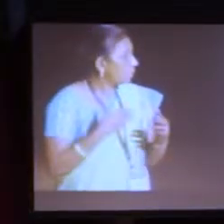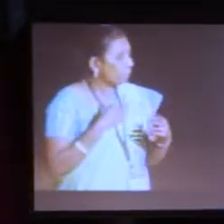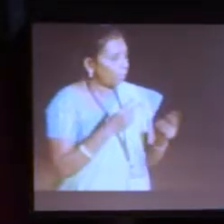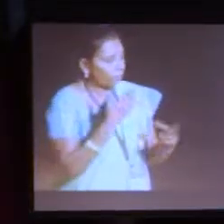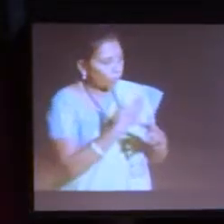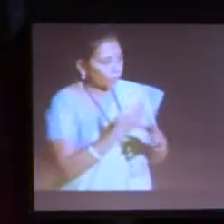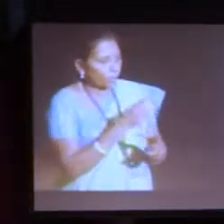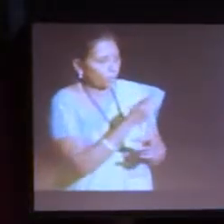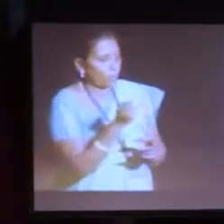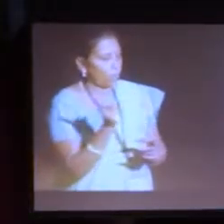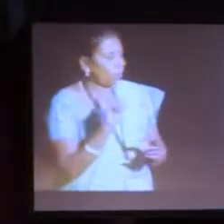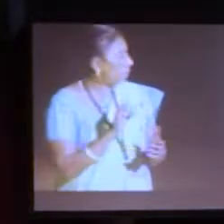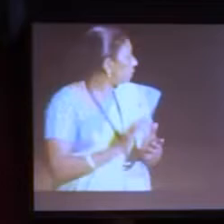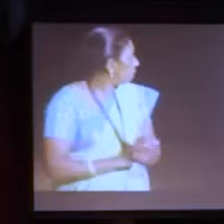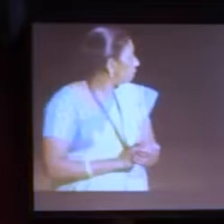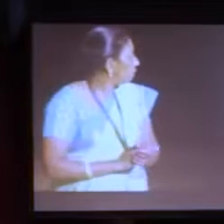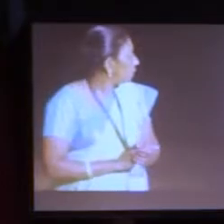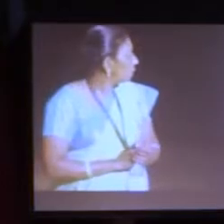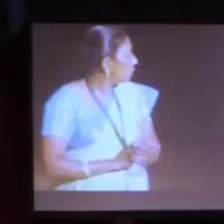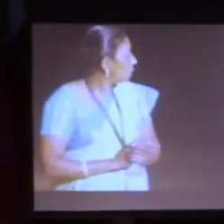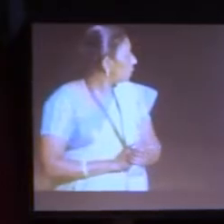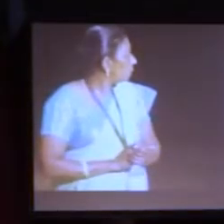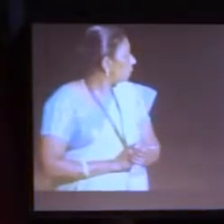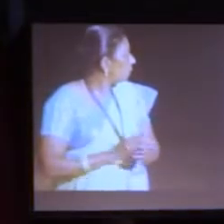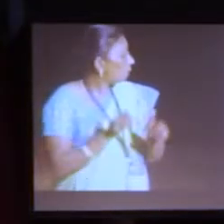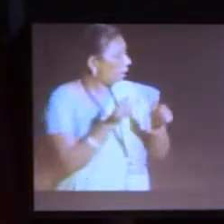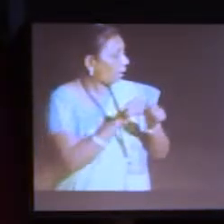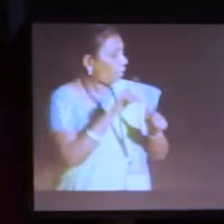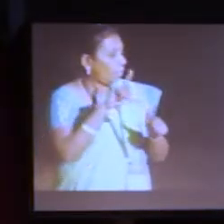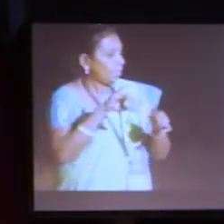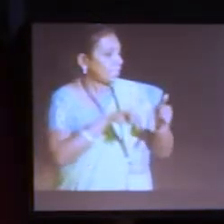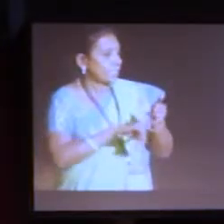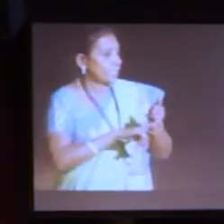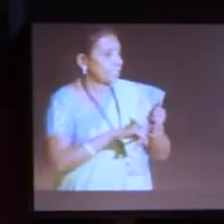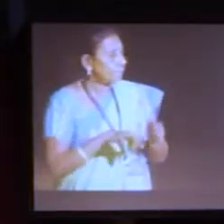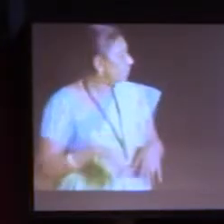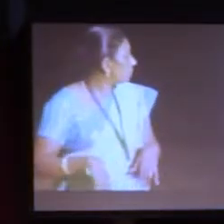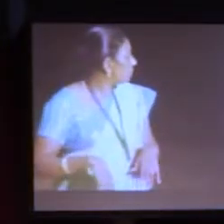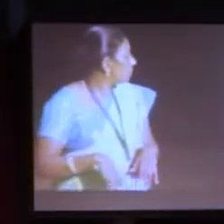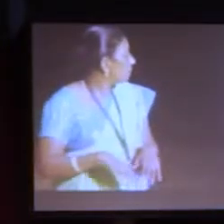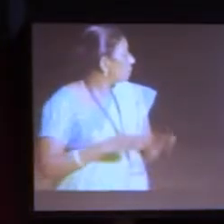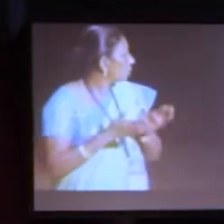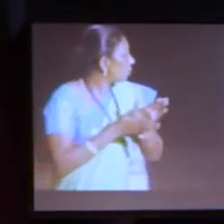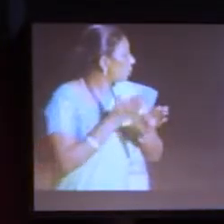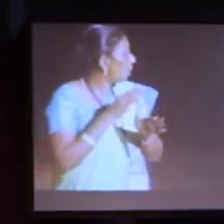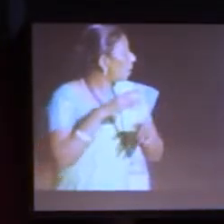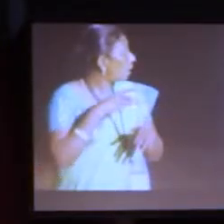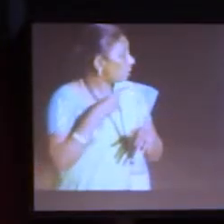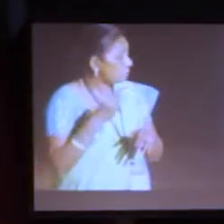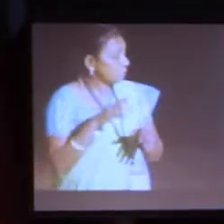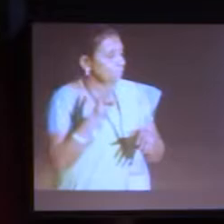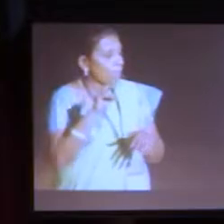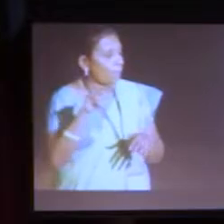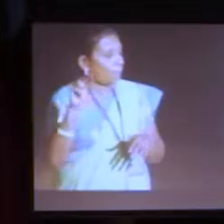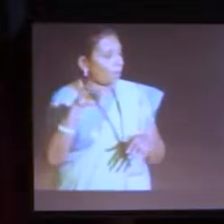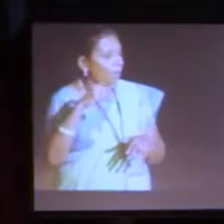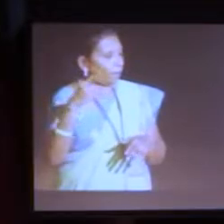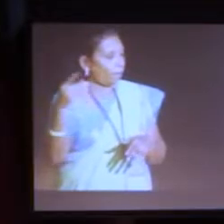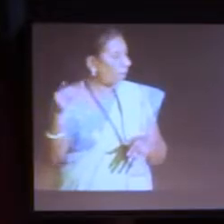We're working on, well, ALS, brutal disease. MND is called in